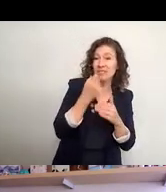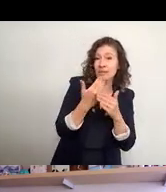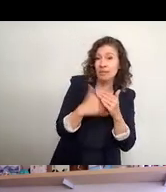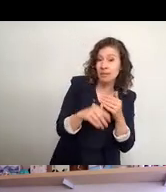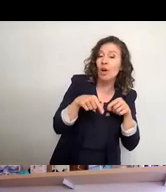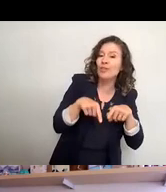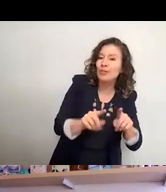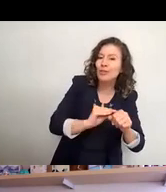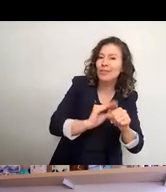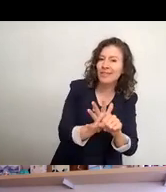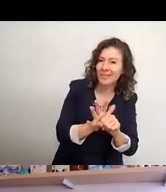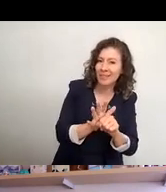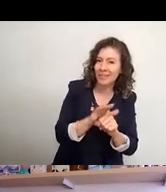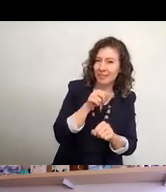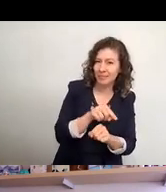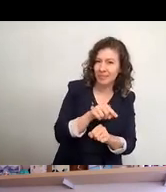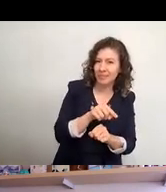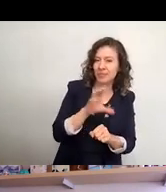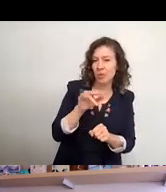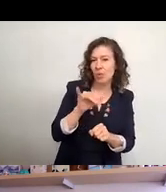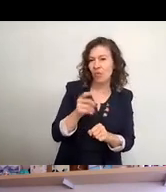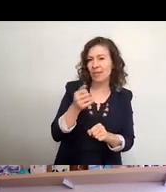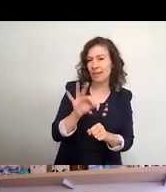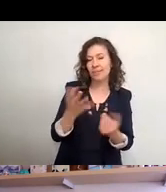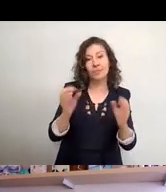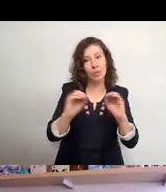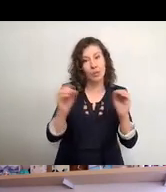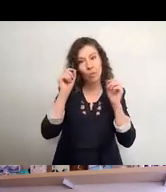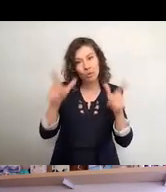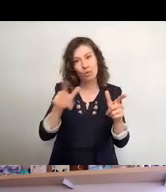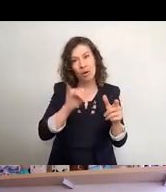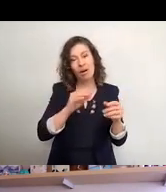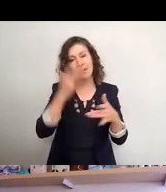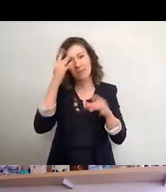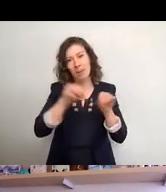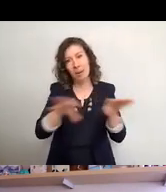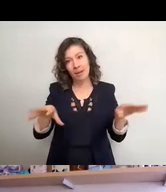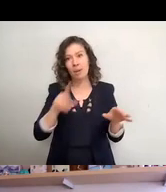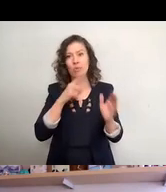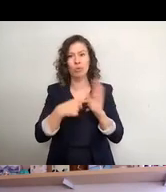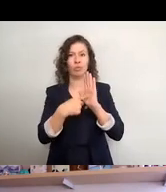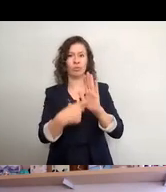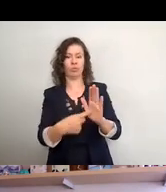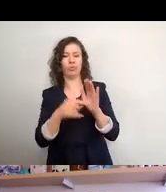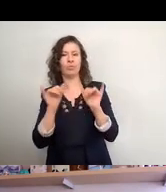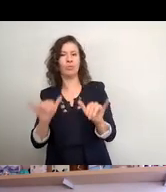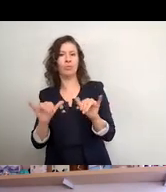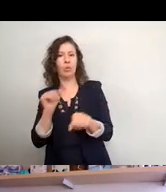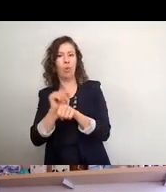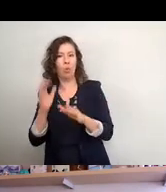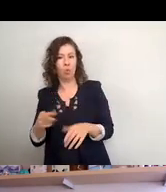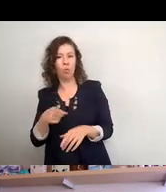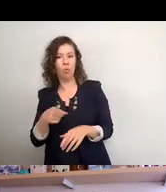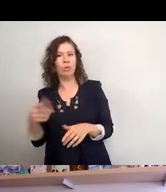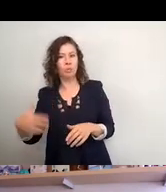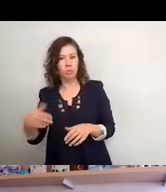COVID-19 pandemic. It's really no surprise that the pandemic really exposed the vulnerability of workers and